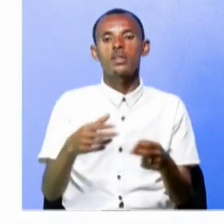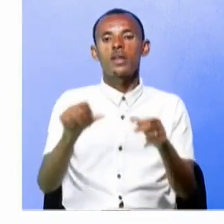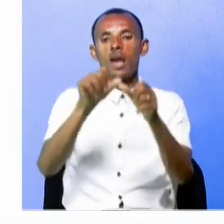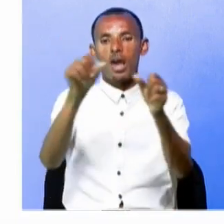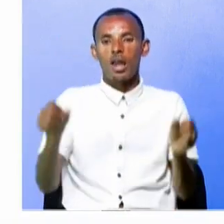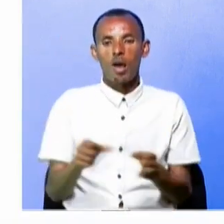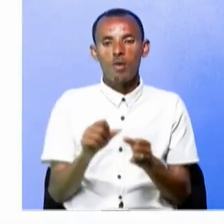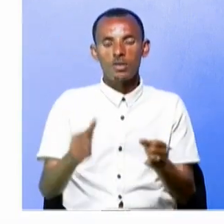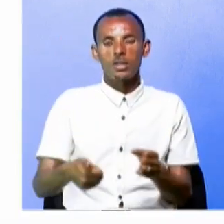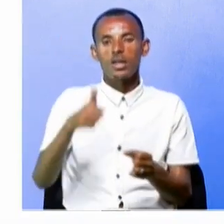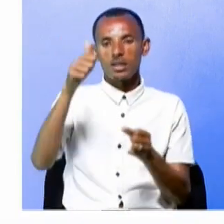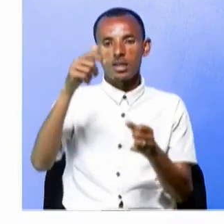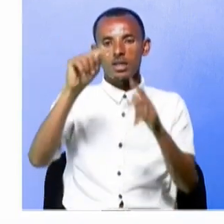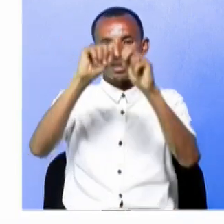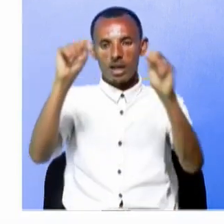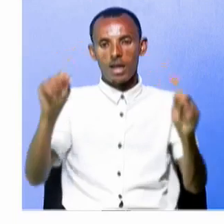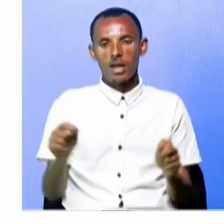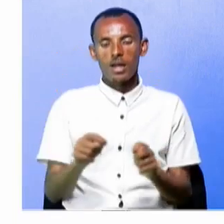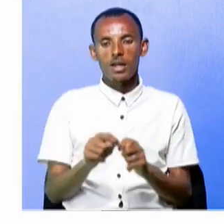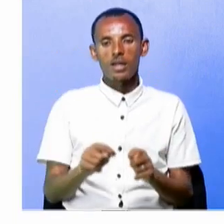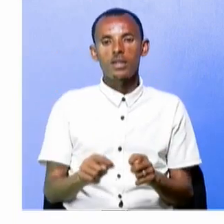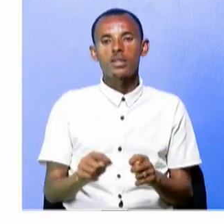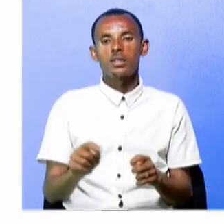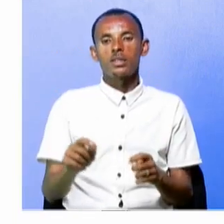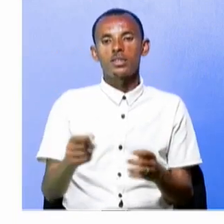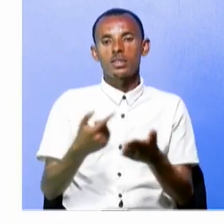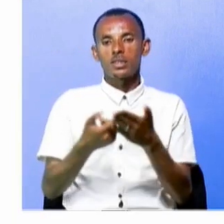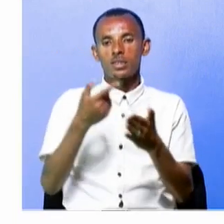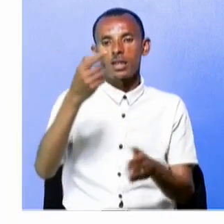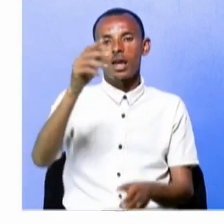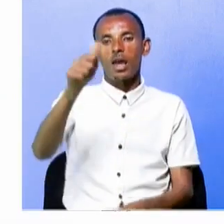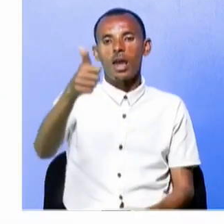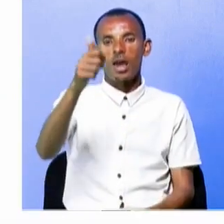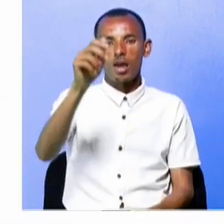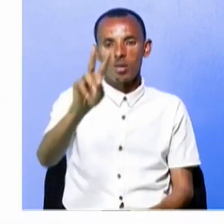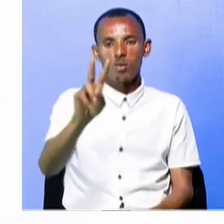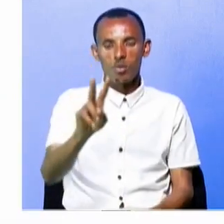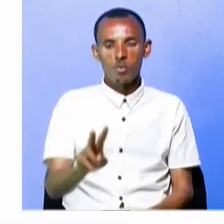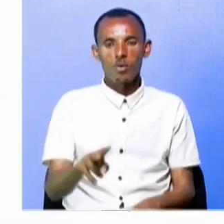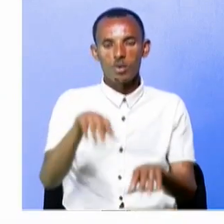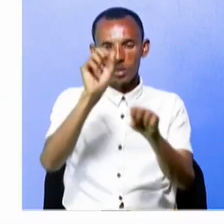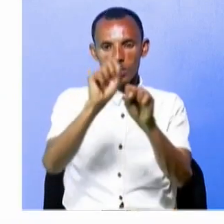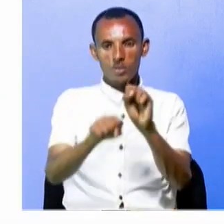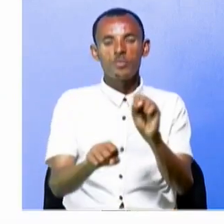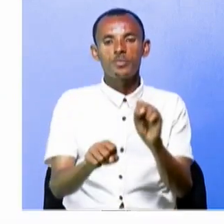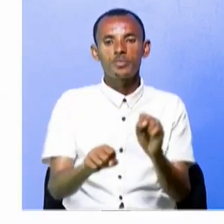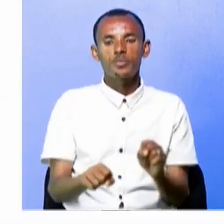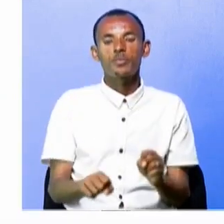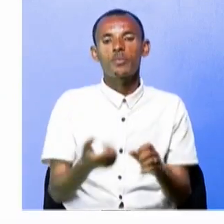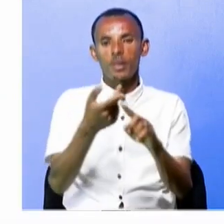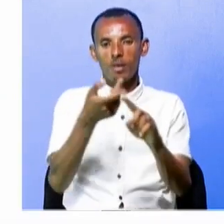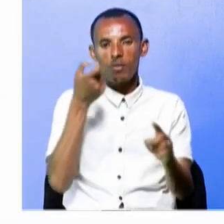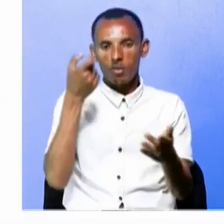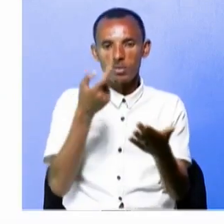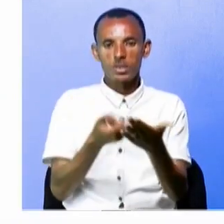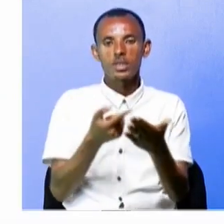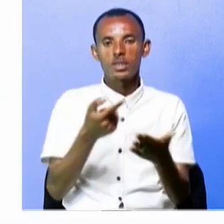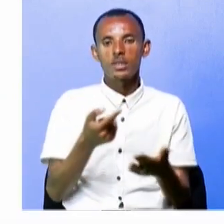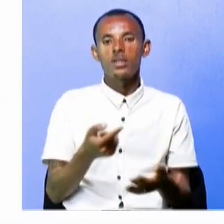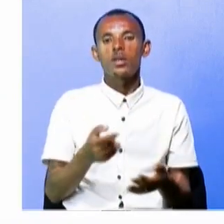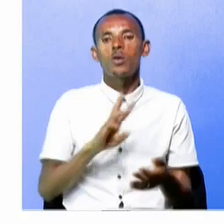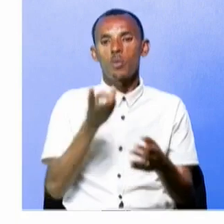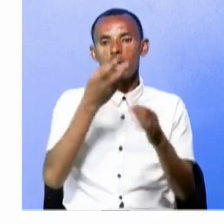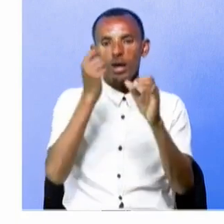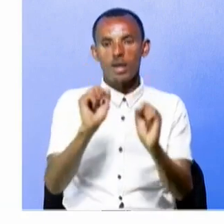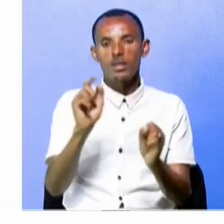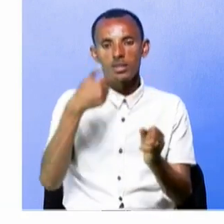the other triangle. Okay, say this is A2, okay? So from this we can